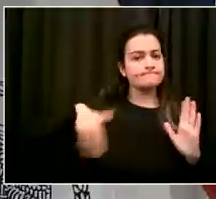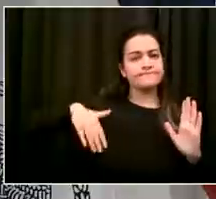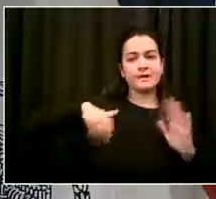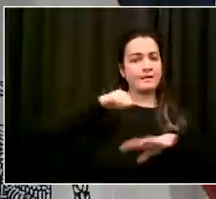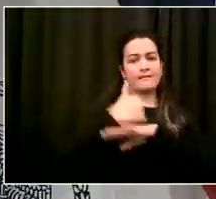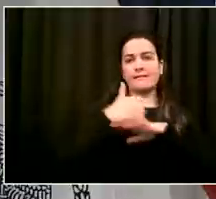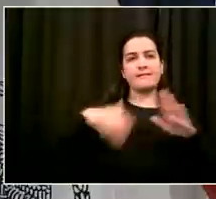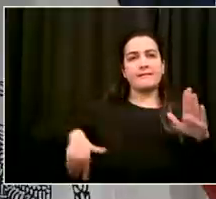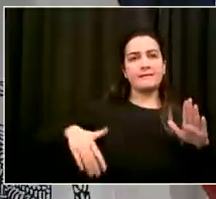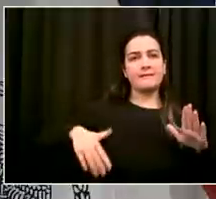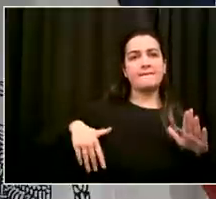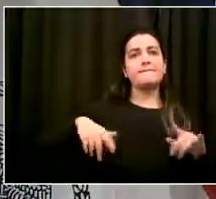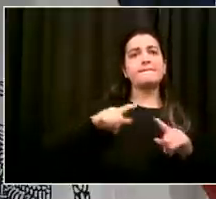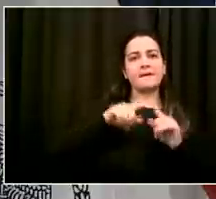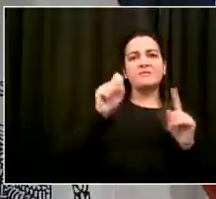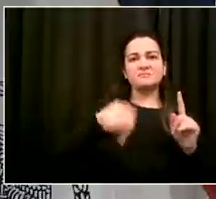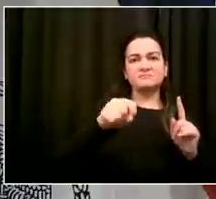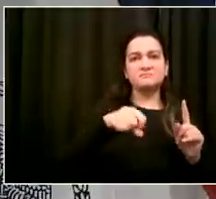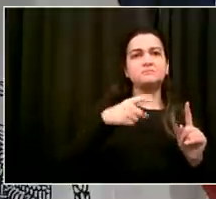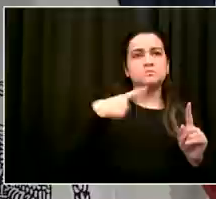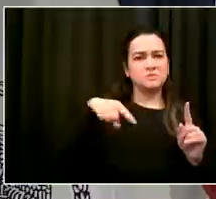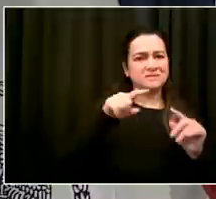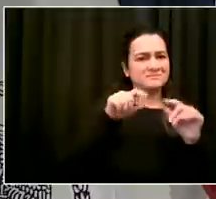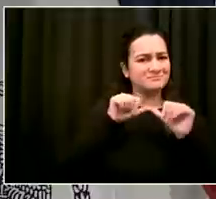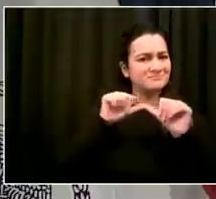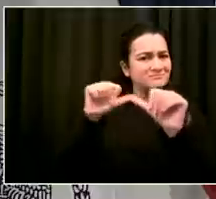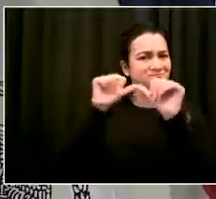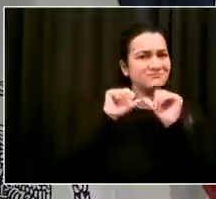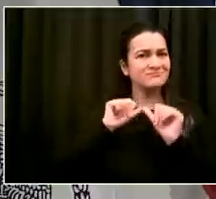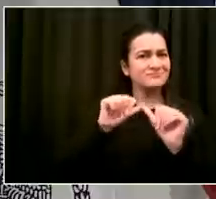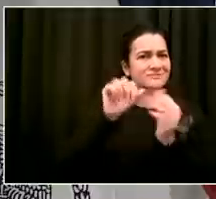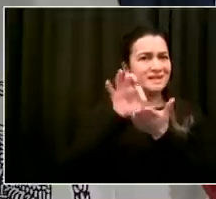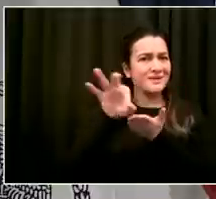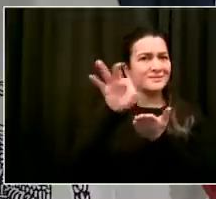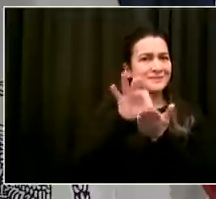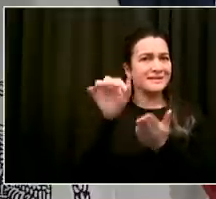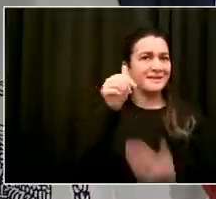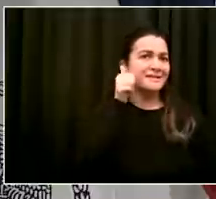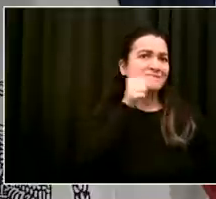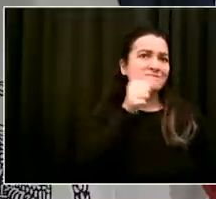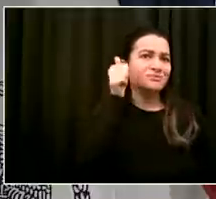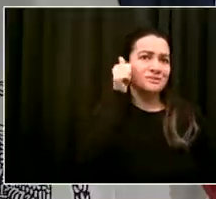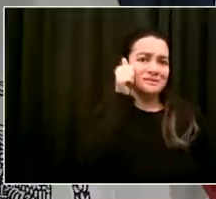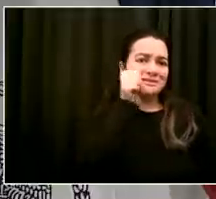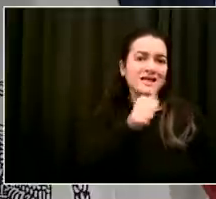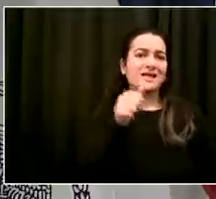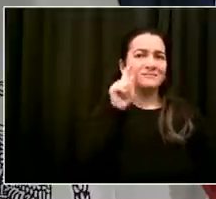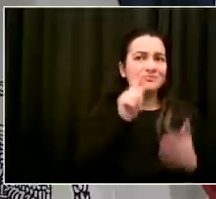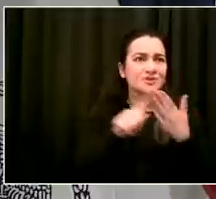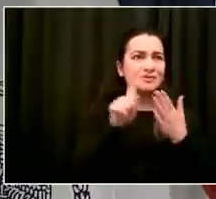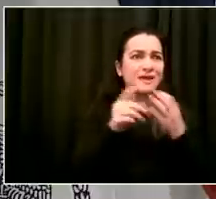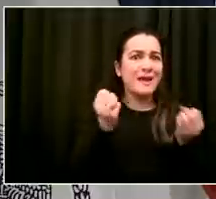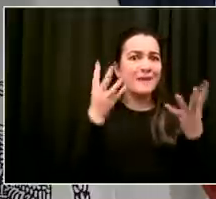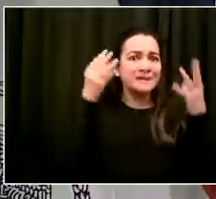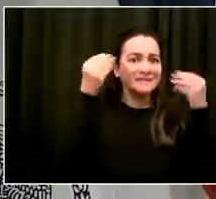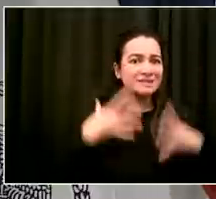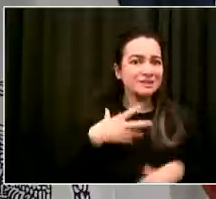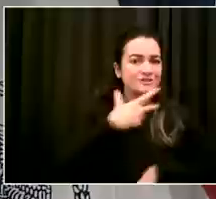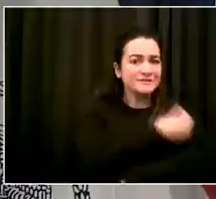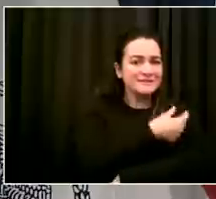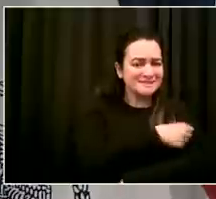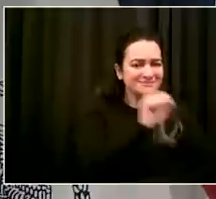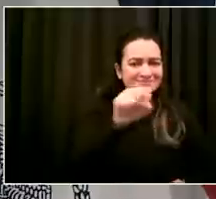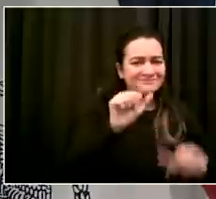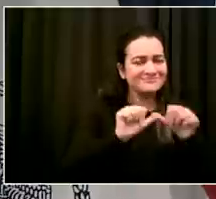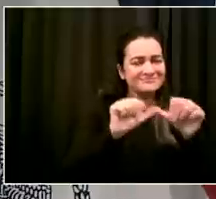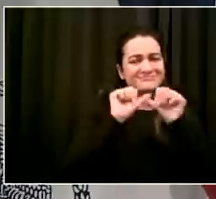going to play out over weeks. So the answer to your question, do I want to bring back middle school first, then high school?